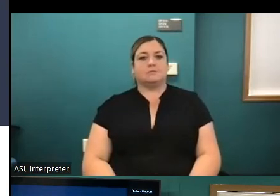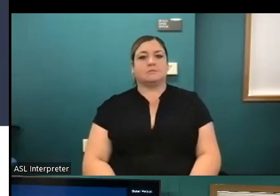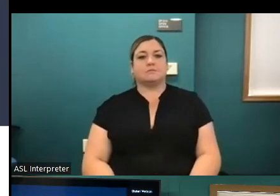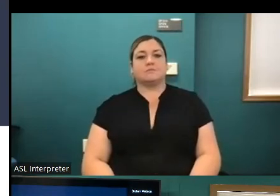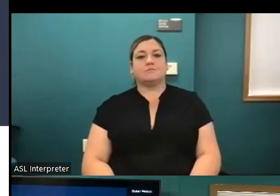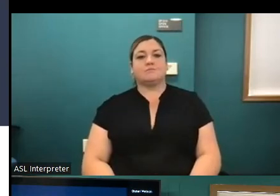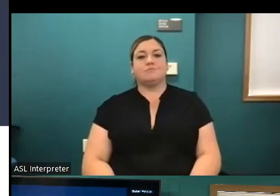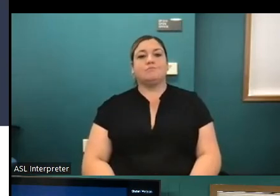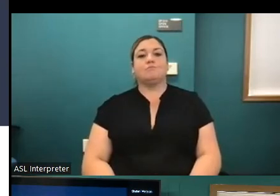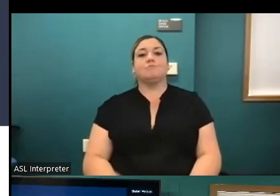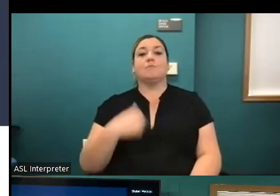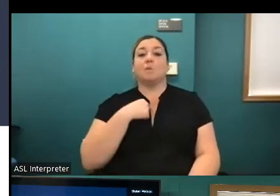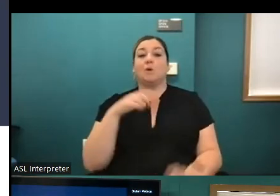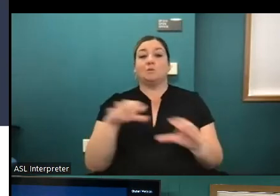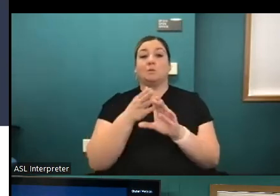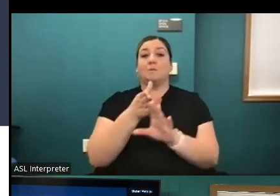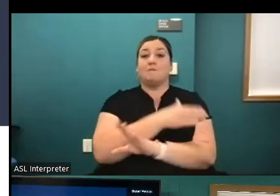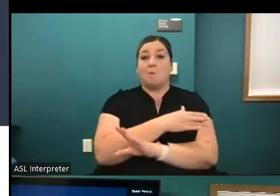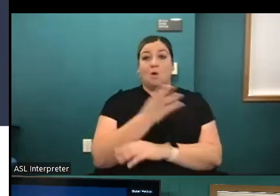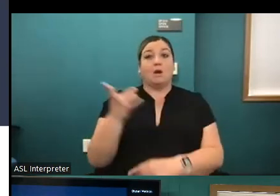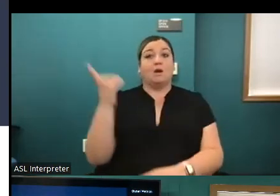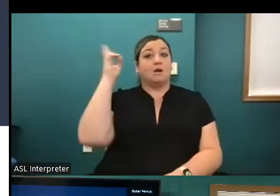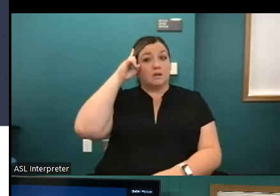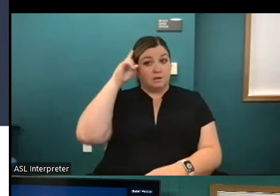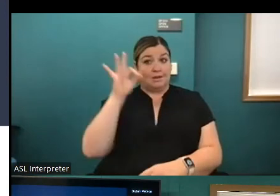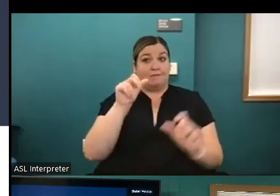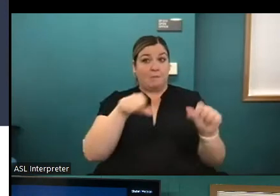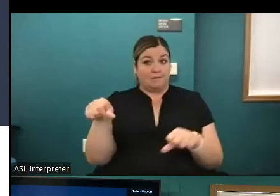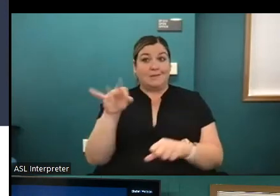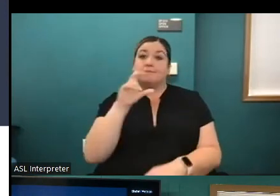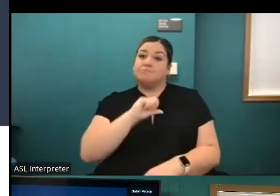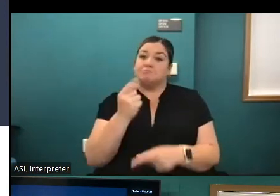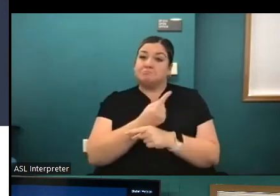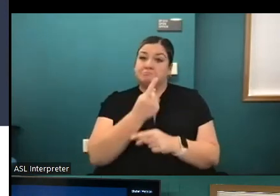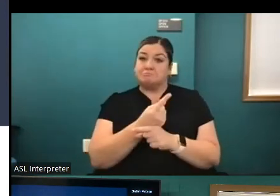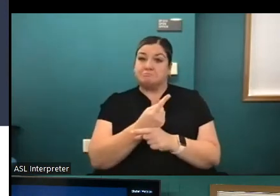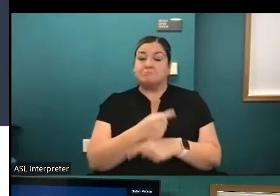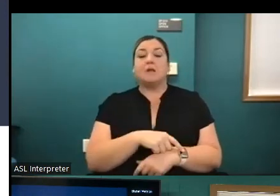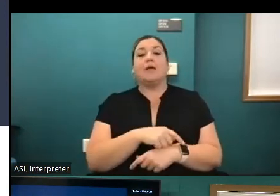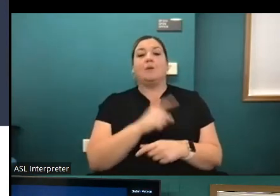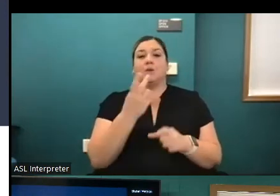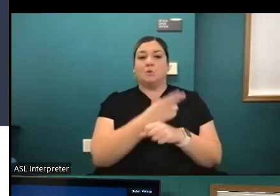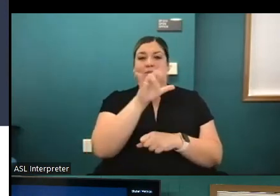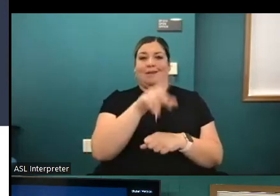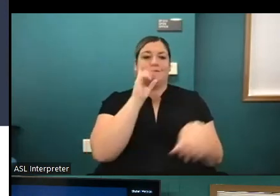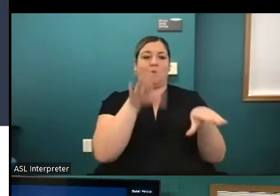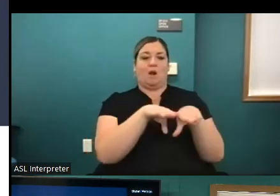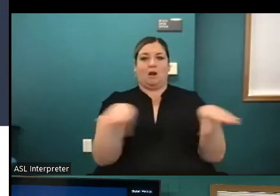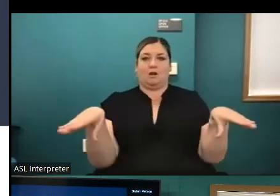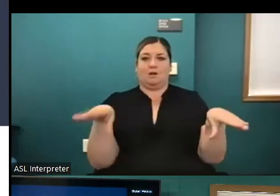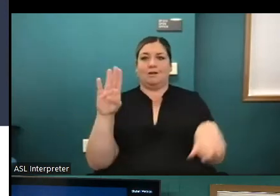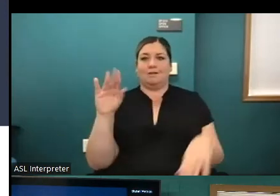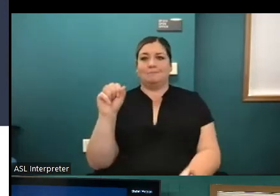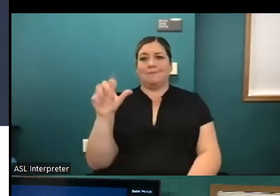we do this before they get the implant if we can, if they age-wise are able, and then we use that as a baseline moving